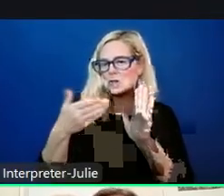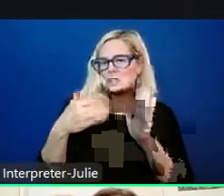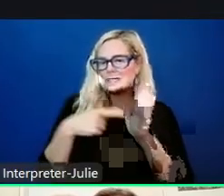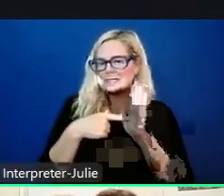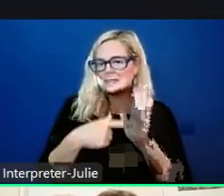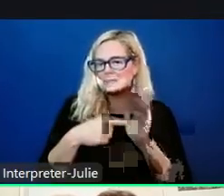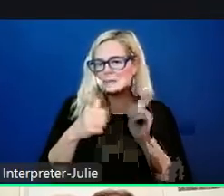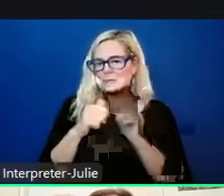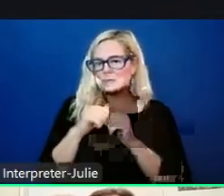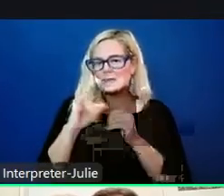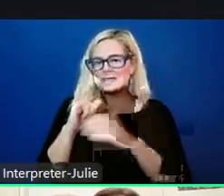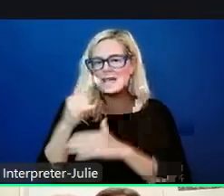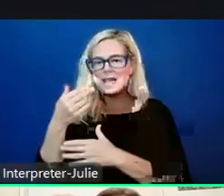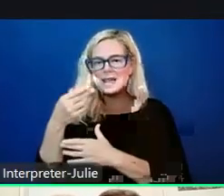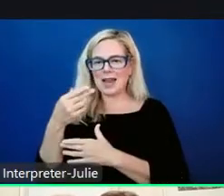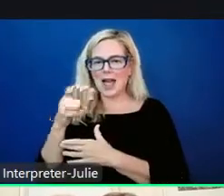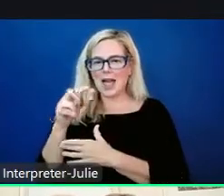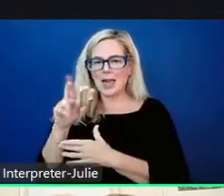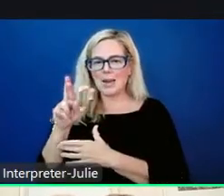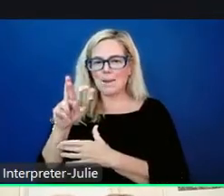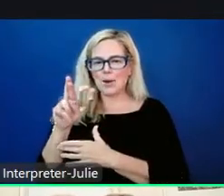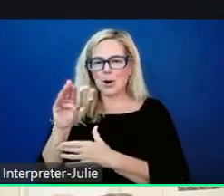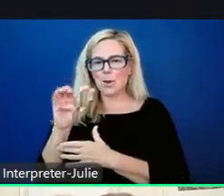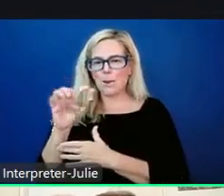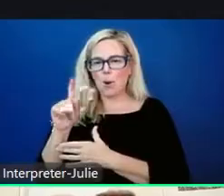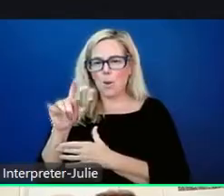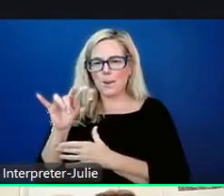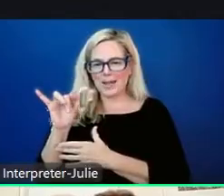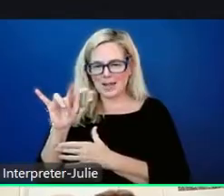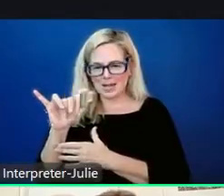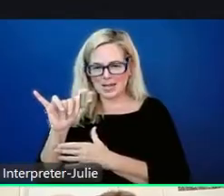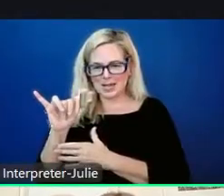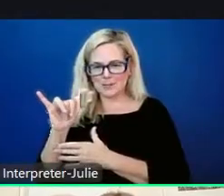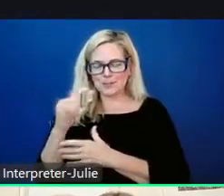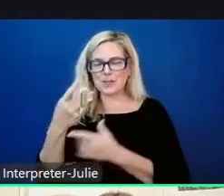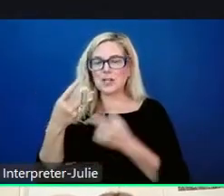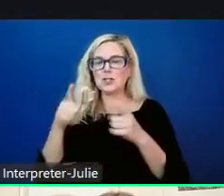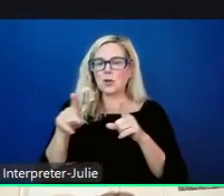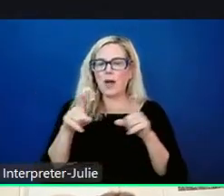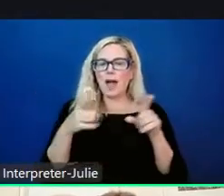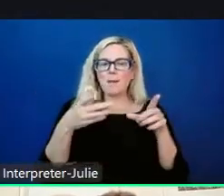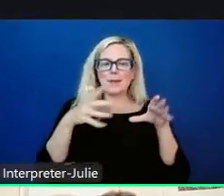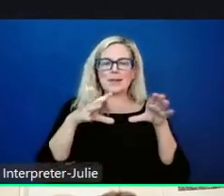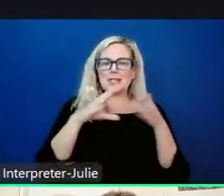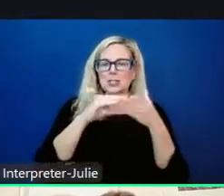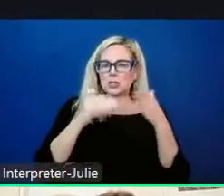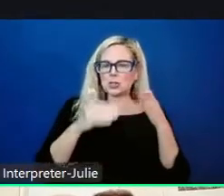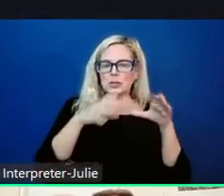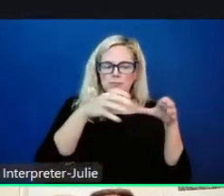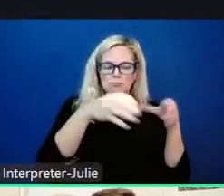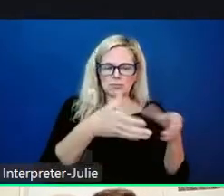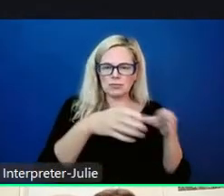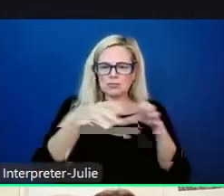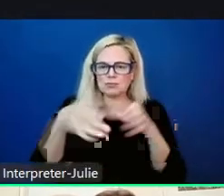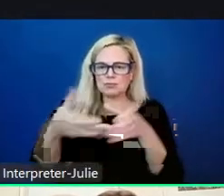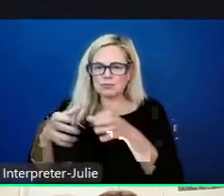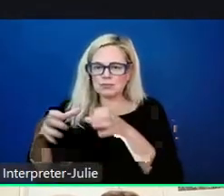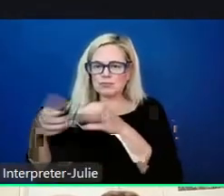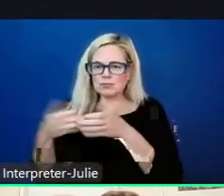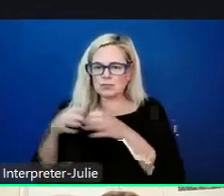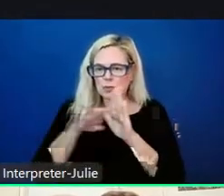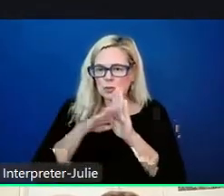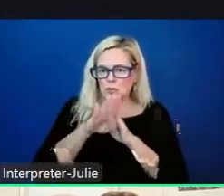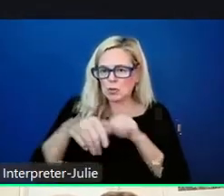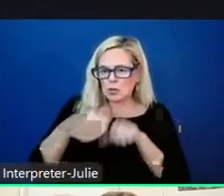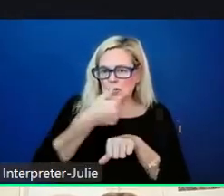After watching the video, students worked together to develop a patient-centered care plan. A group debrief was led by